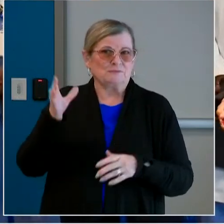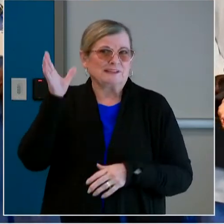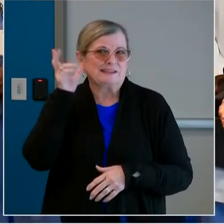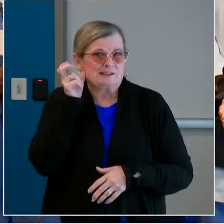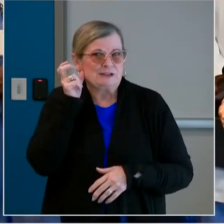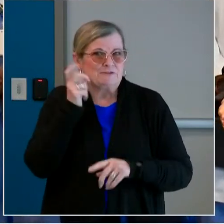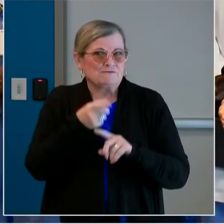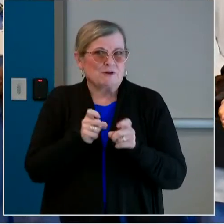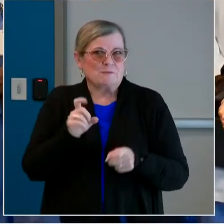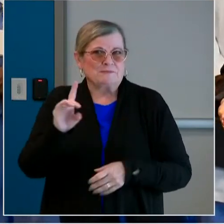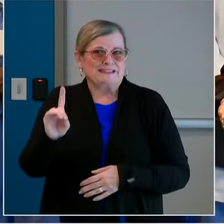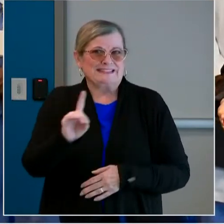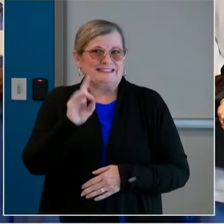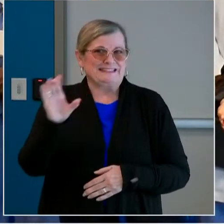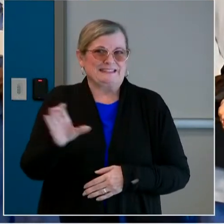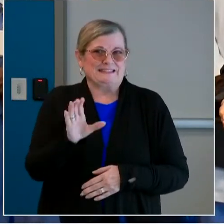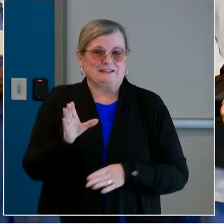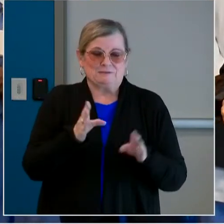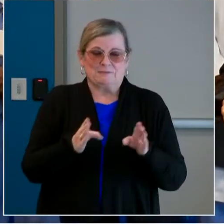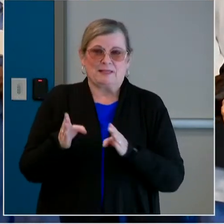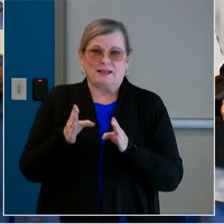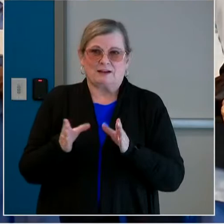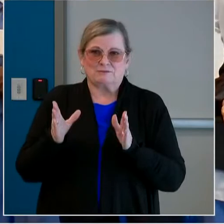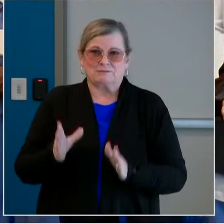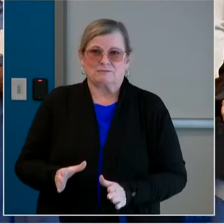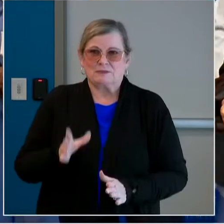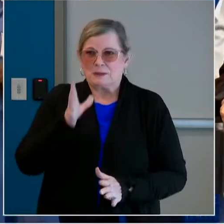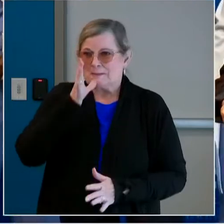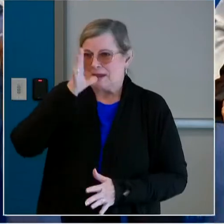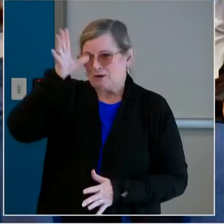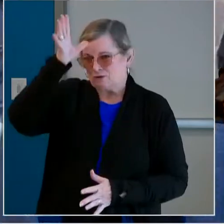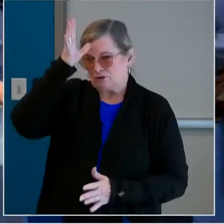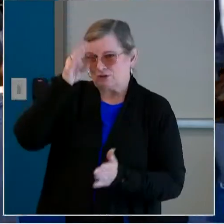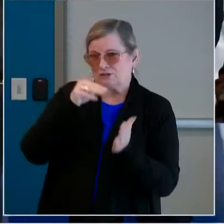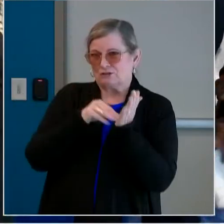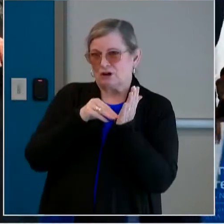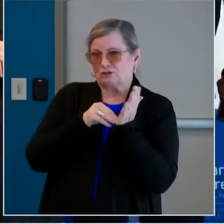D.C.'s medical director, Dr. Serena Floyd.